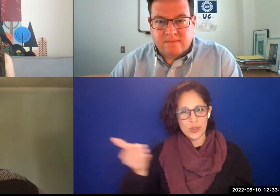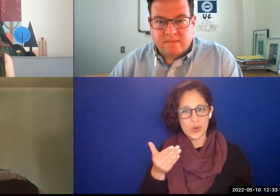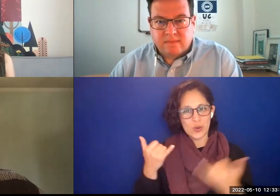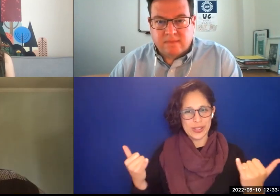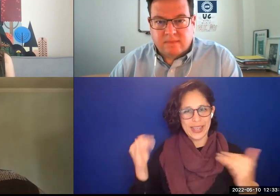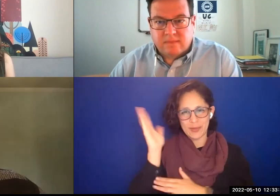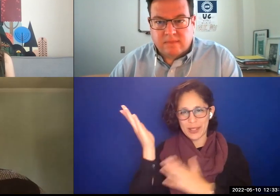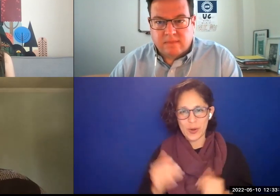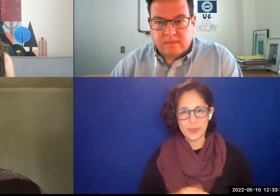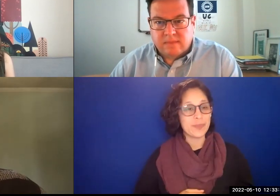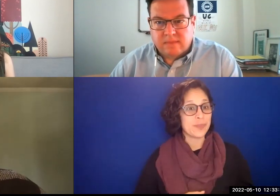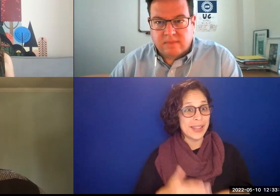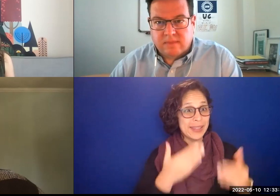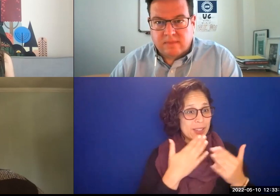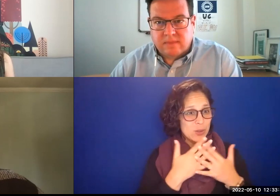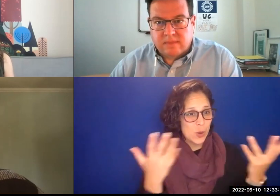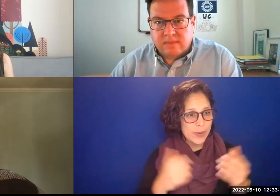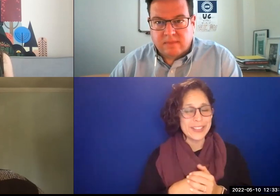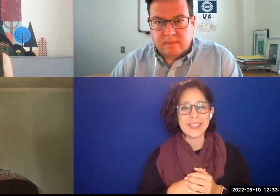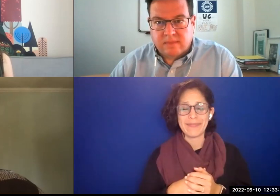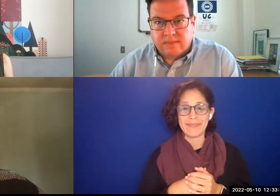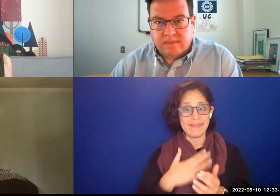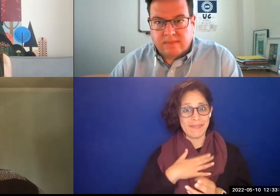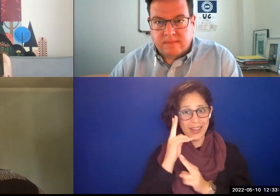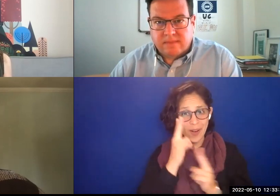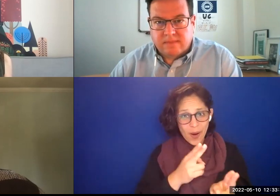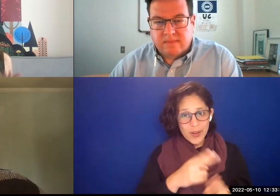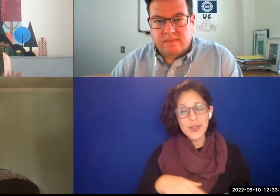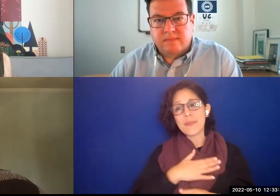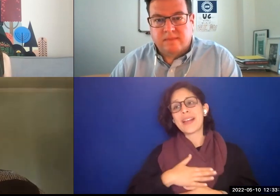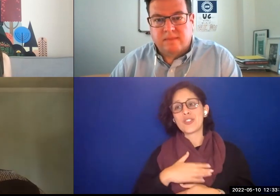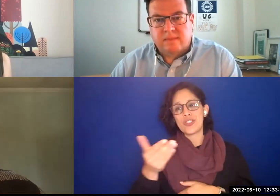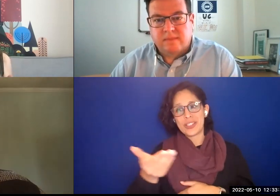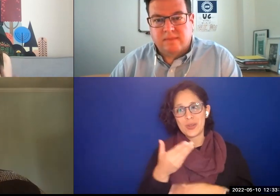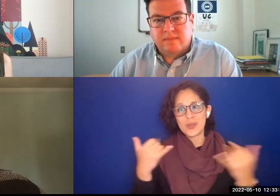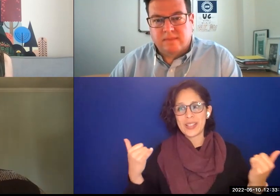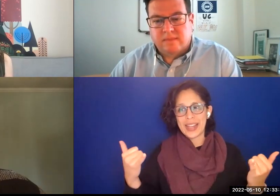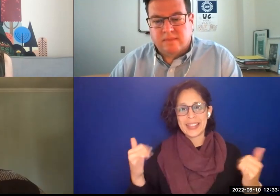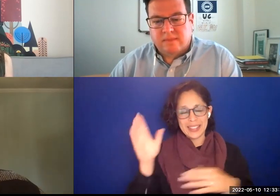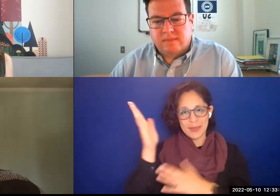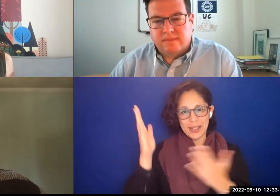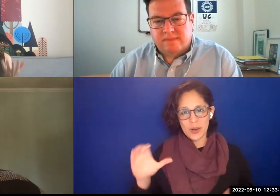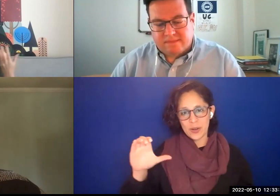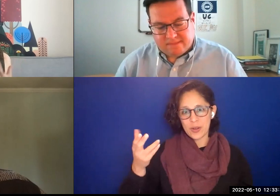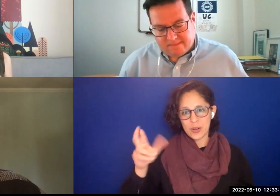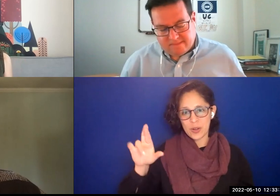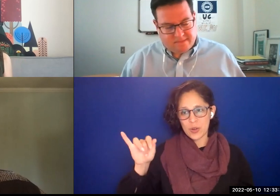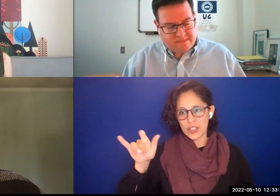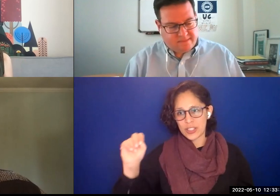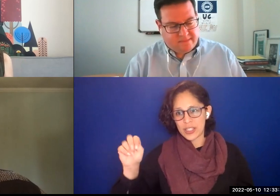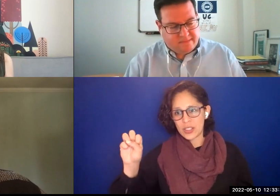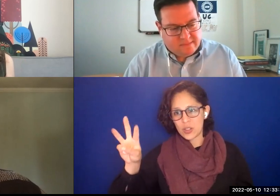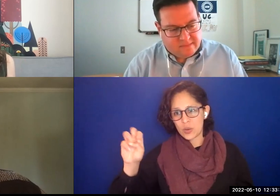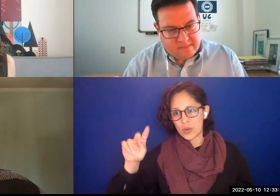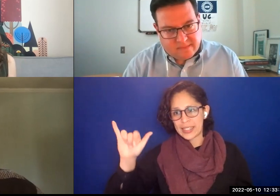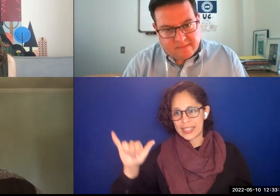Thank you so much. It is my honor and my pleasure to introduce today's speaker, Christian Sweeney. He currently serves